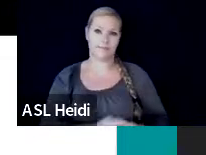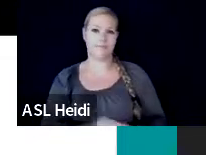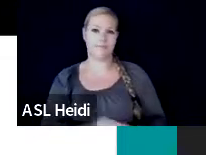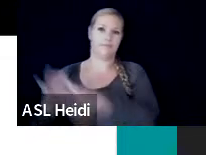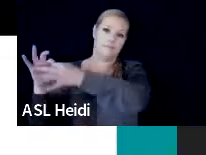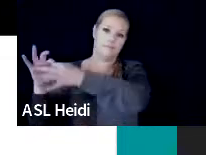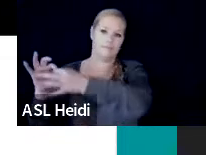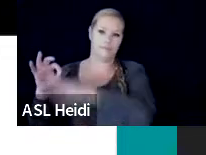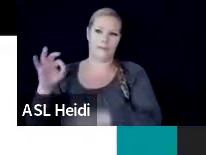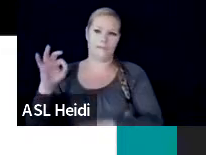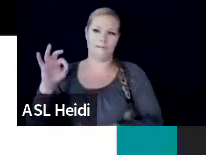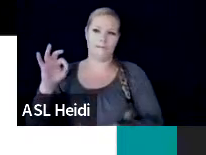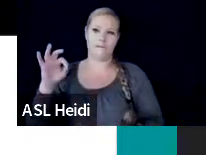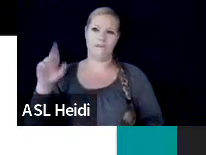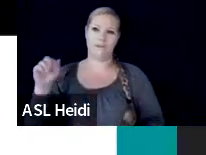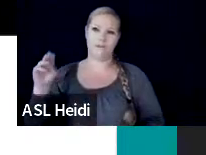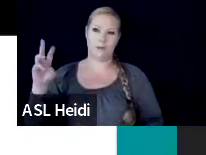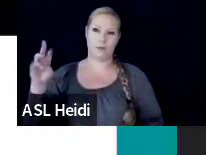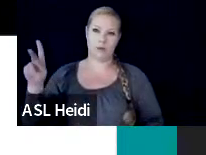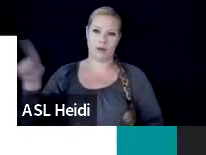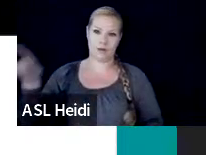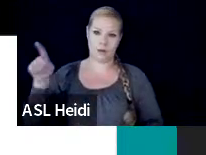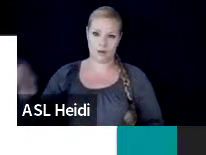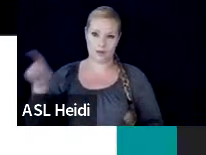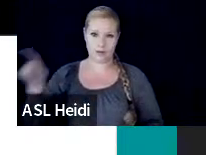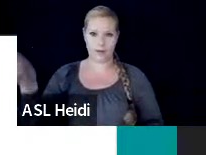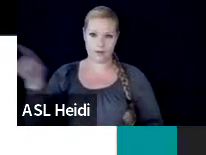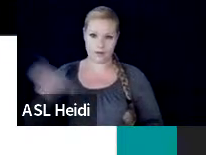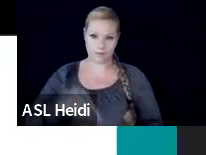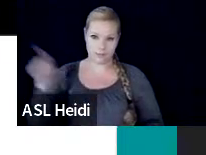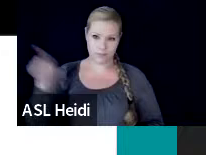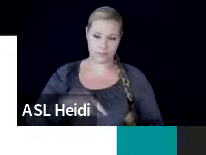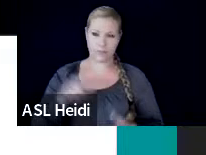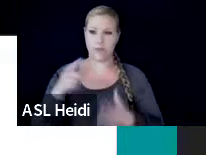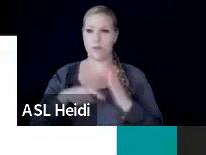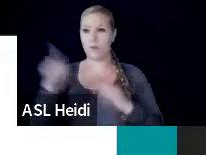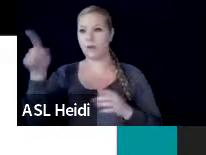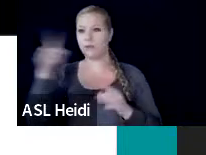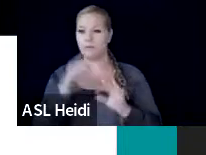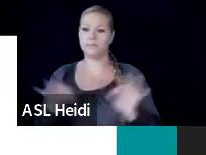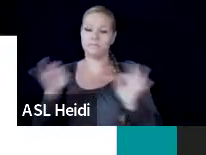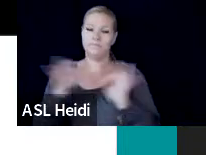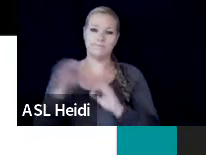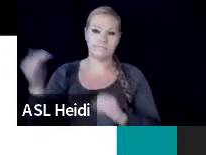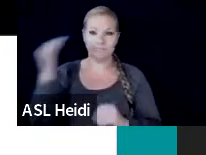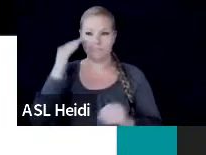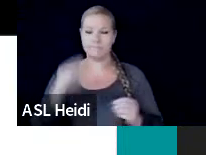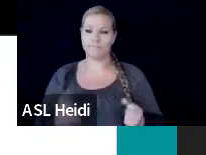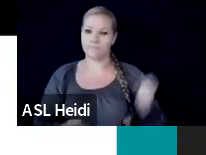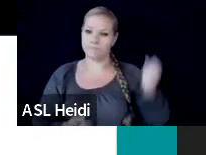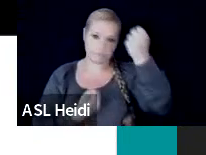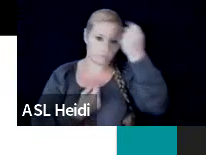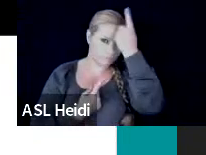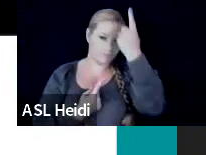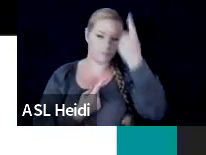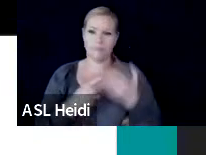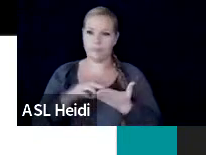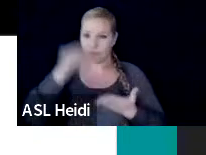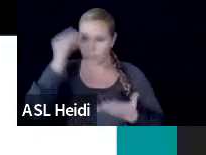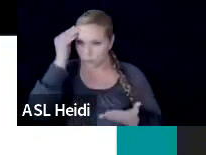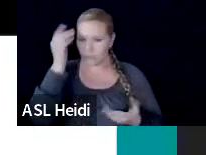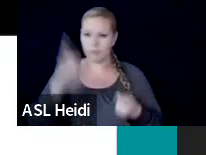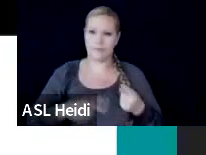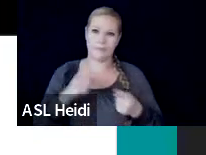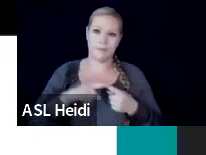from the framework that are relevant. We talk about acknowledging, honoring, and applying lessons learned from the history of the